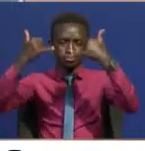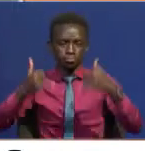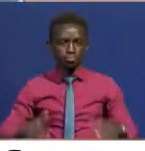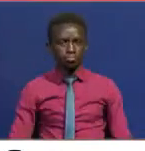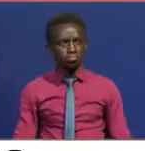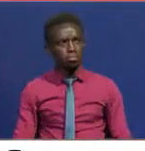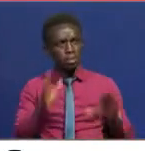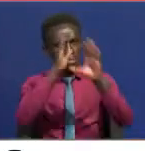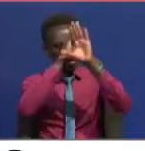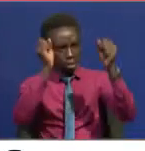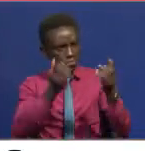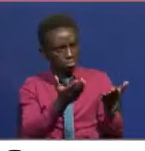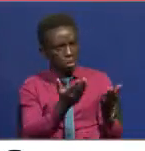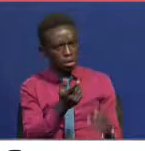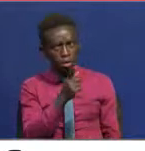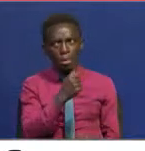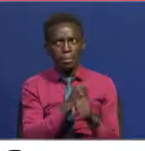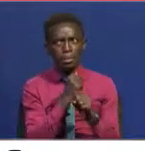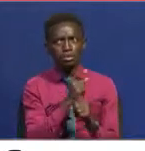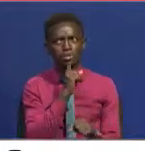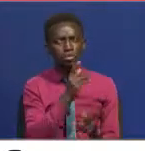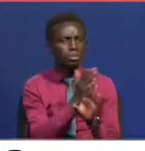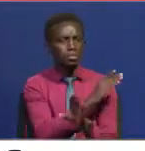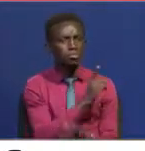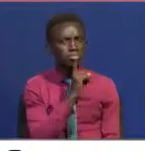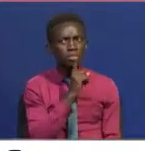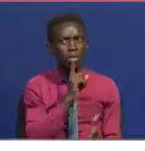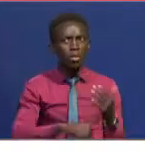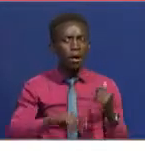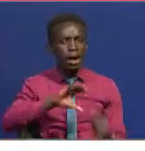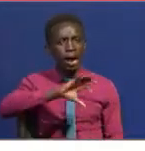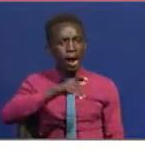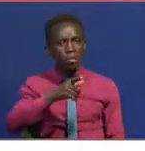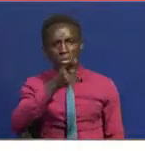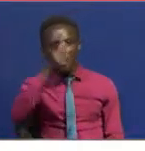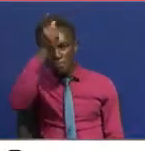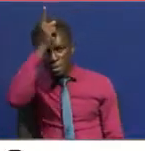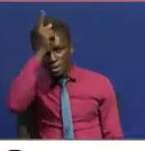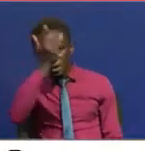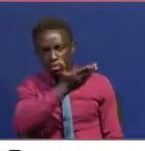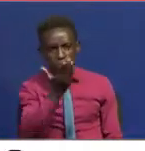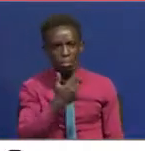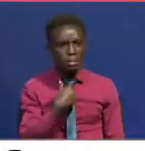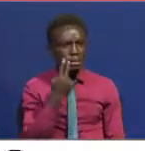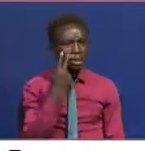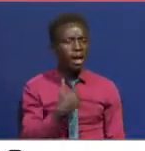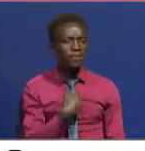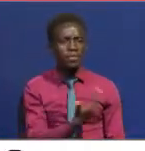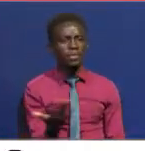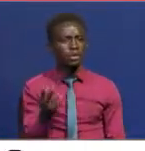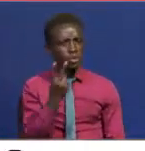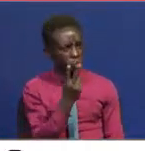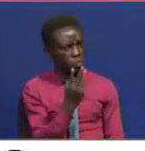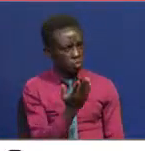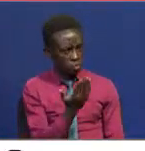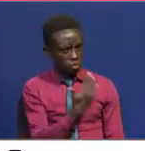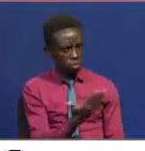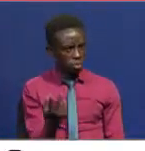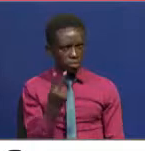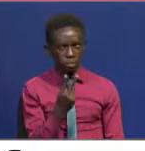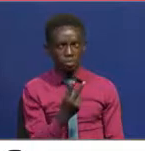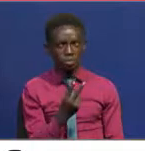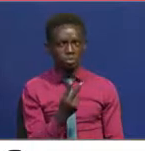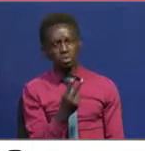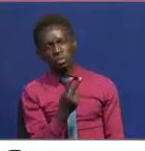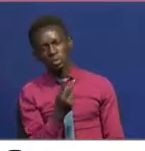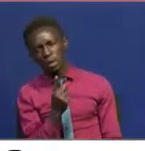you, making sure that this, you mentioned about the counties that are out there, taking it mashinani. I can see that there are 2 things that you basically, 1,